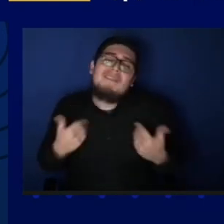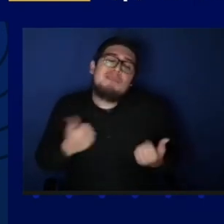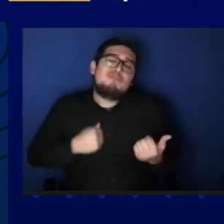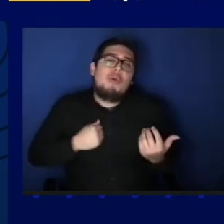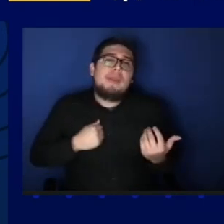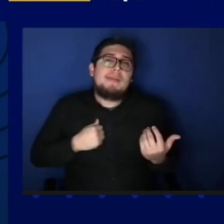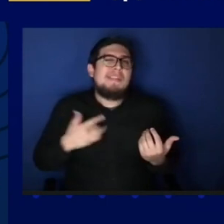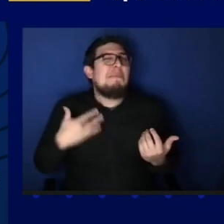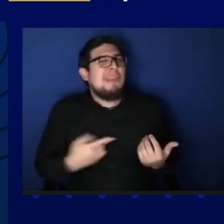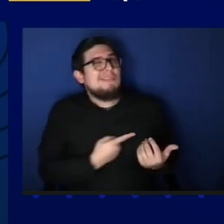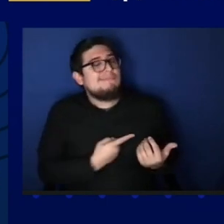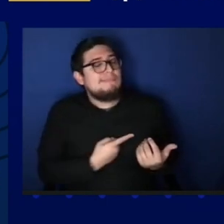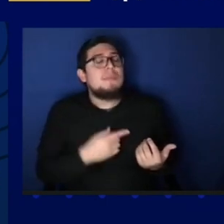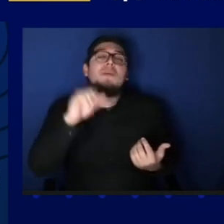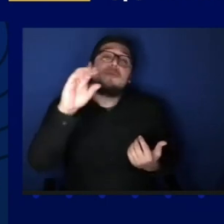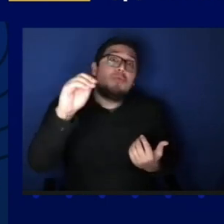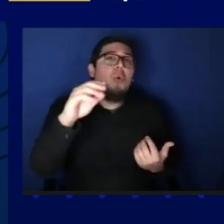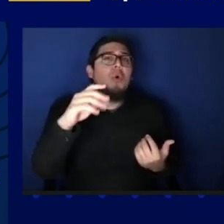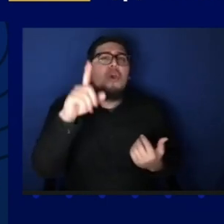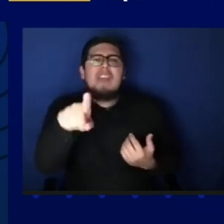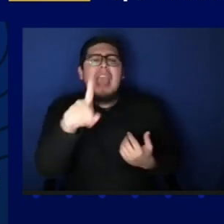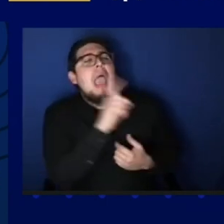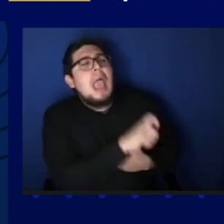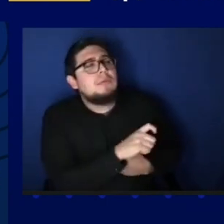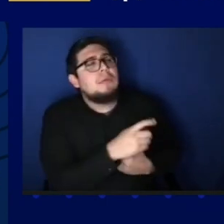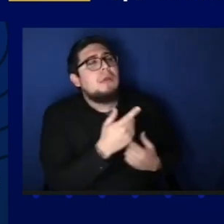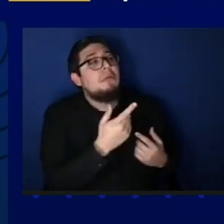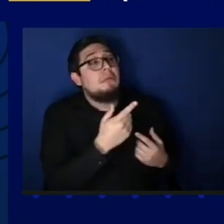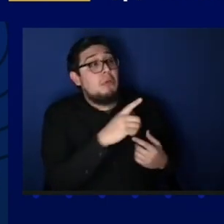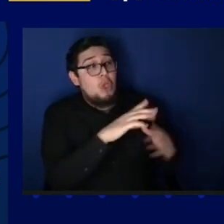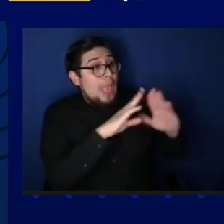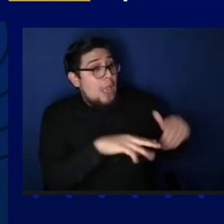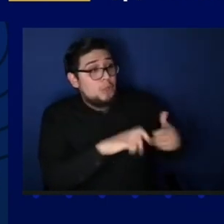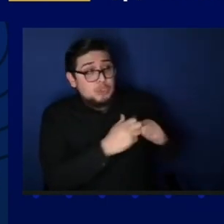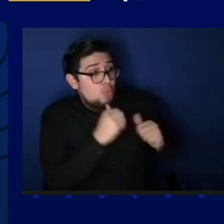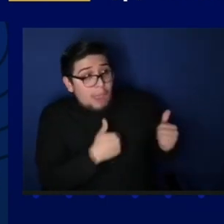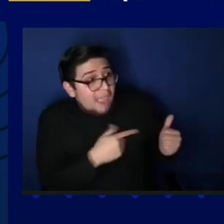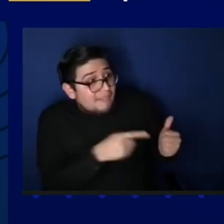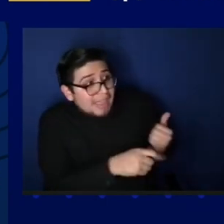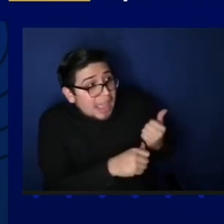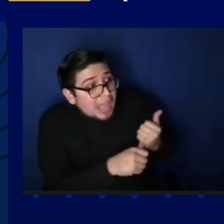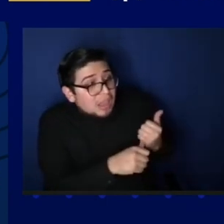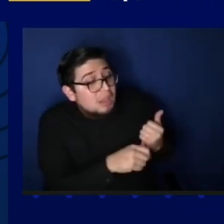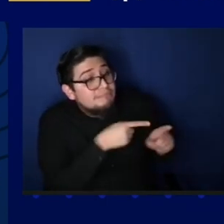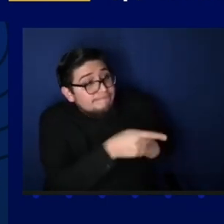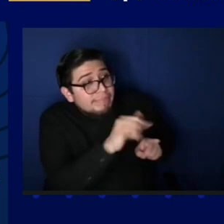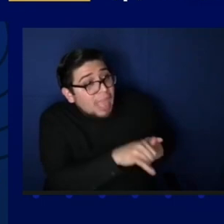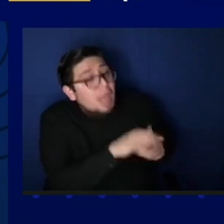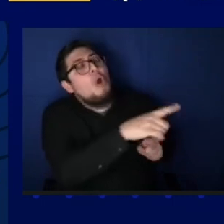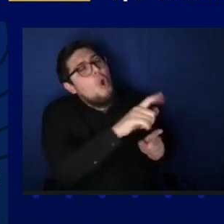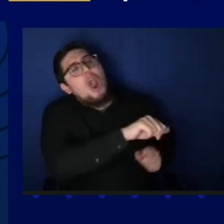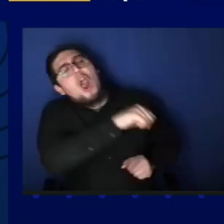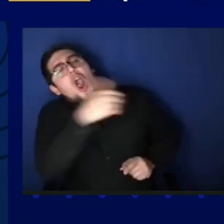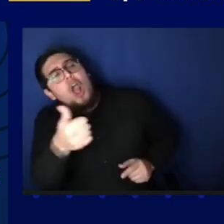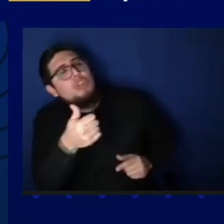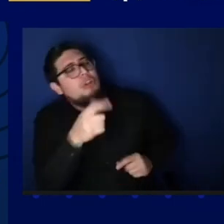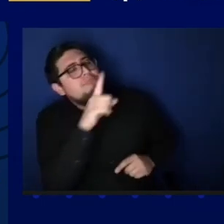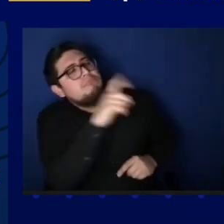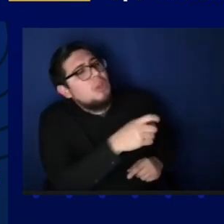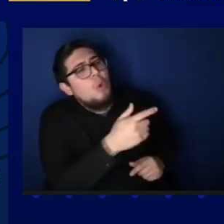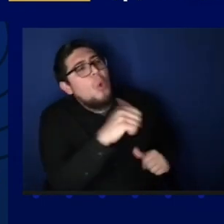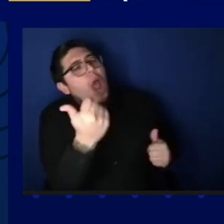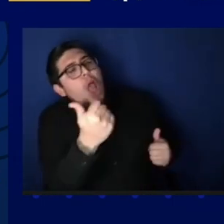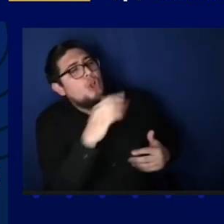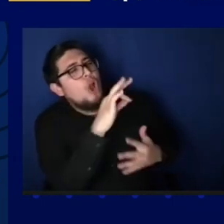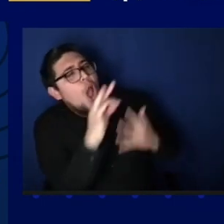other areas? So you should think about other areas that intersect with your priority and ask them, what are the menu of